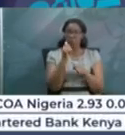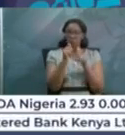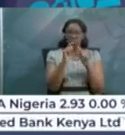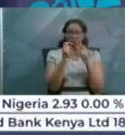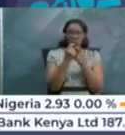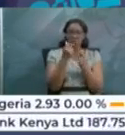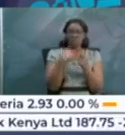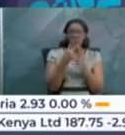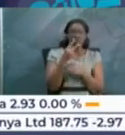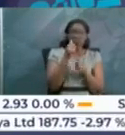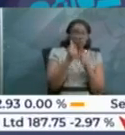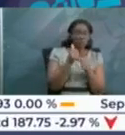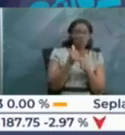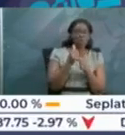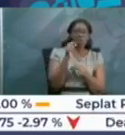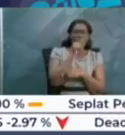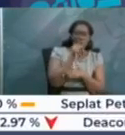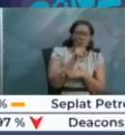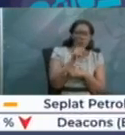see, either analog or